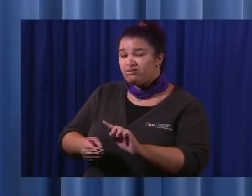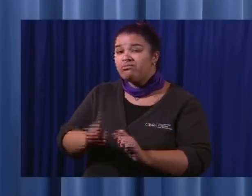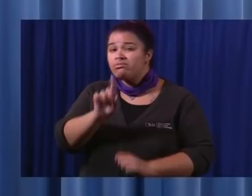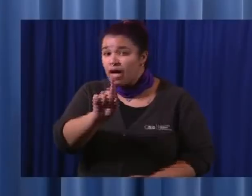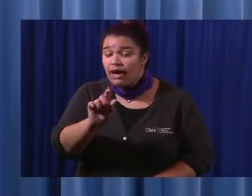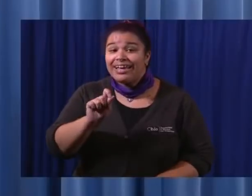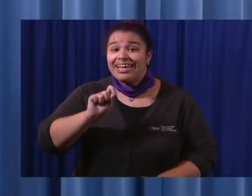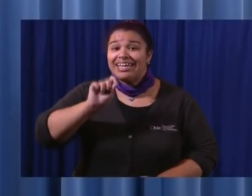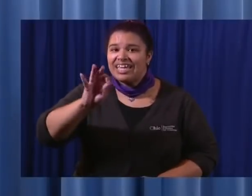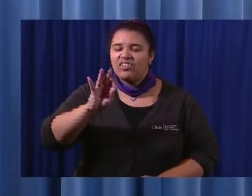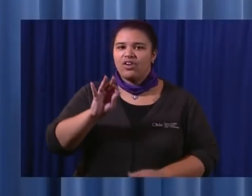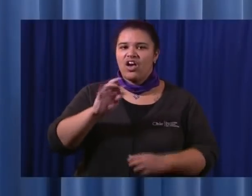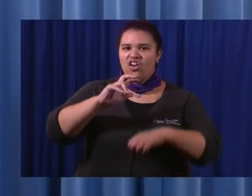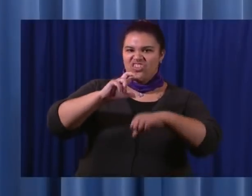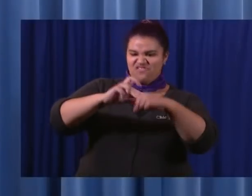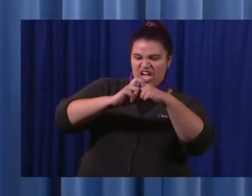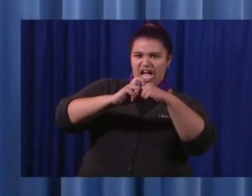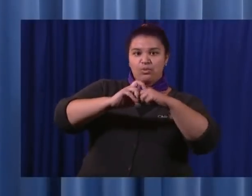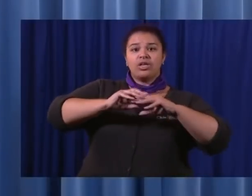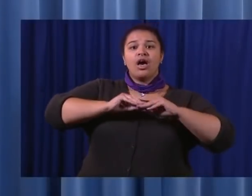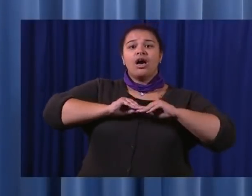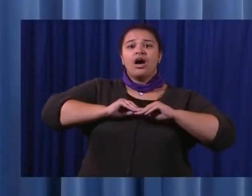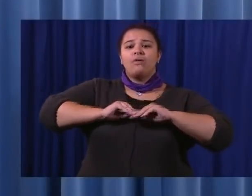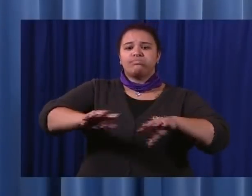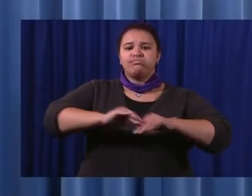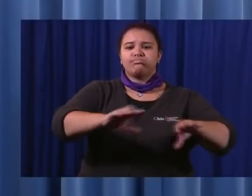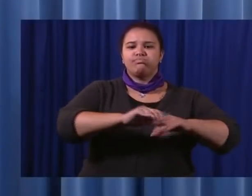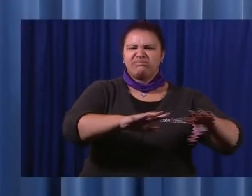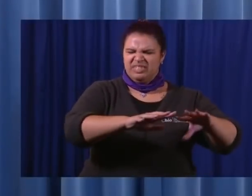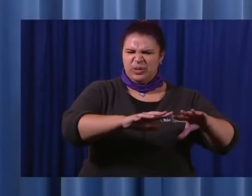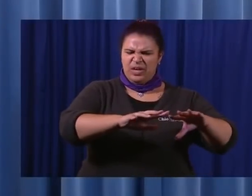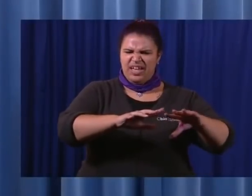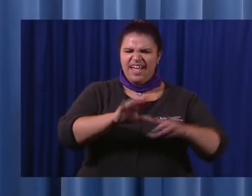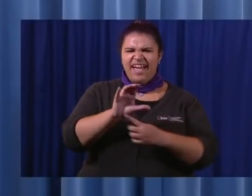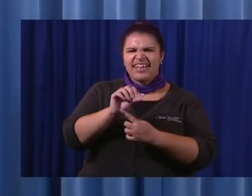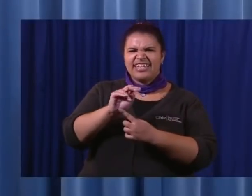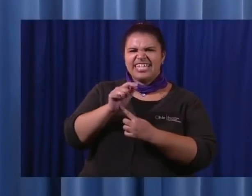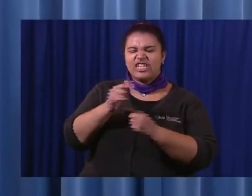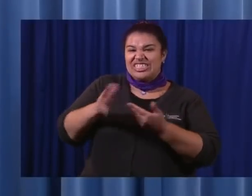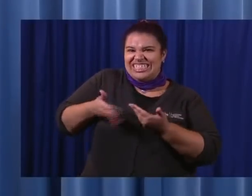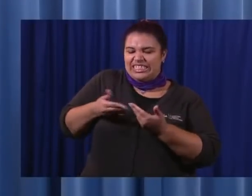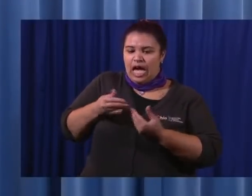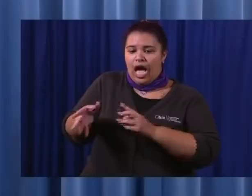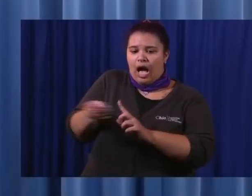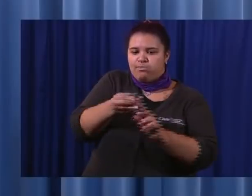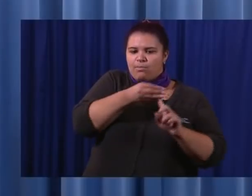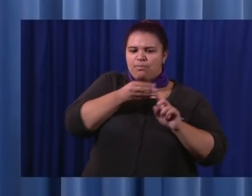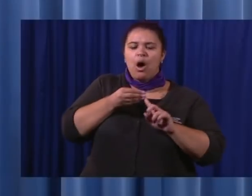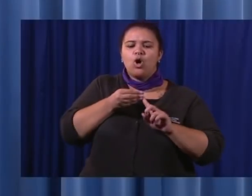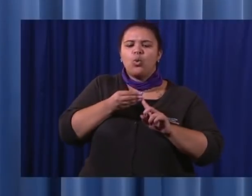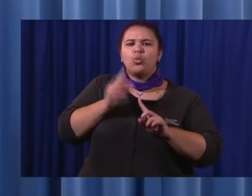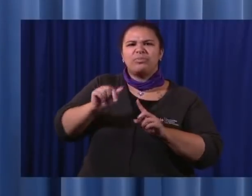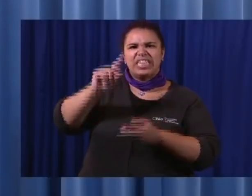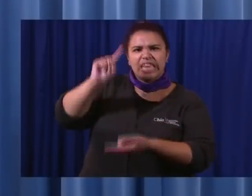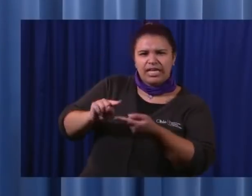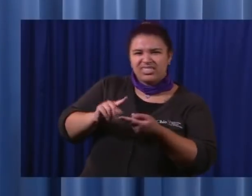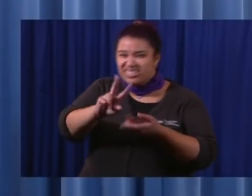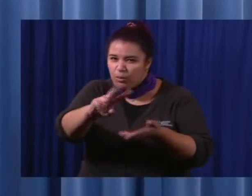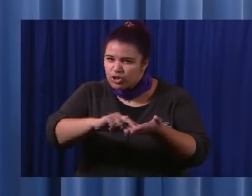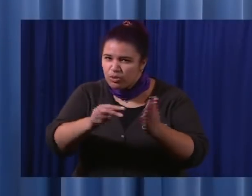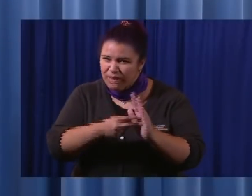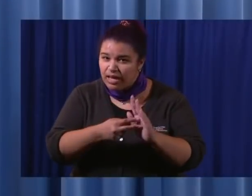losing contagiousness. Is that what you're saying, Governor, that you expected the virus had dipped in contagiousness? And then